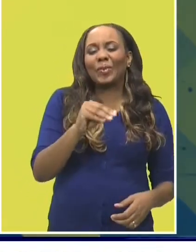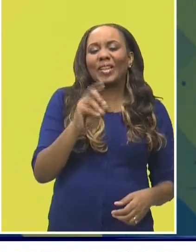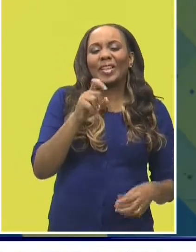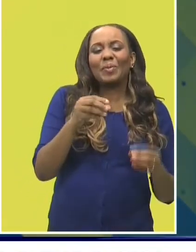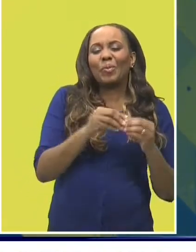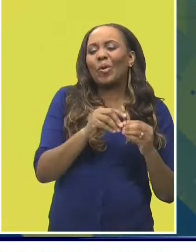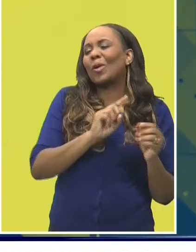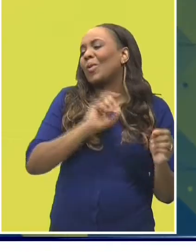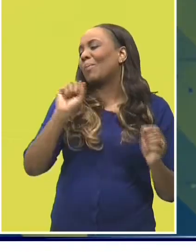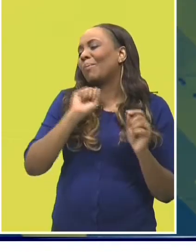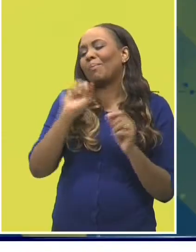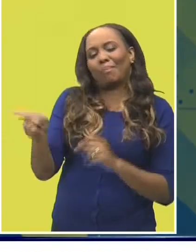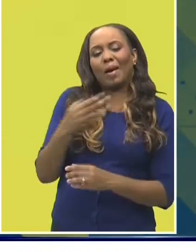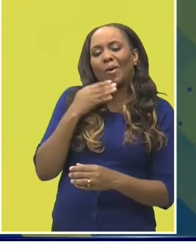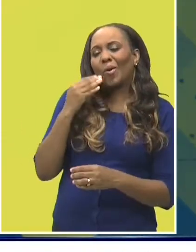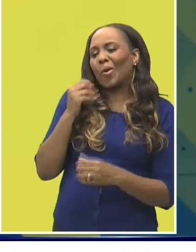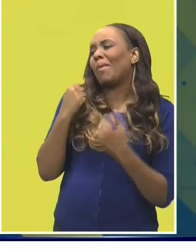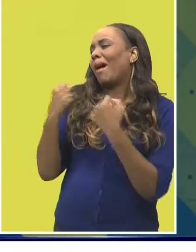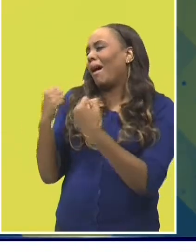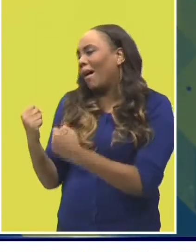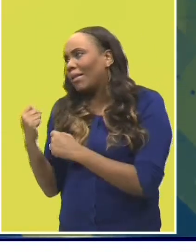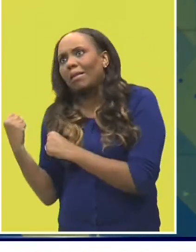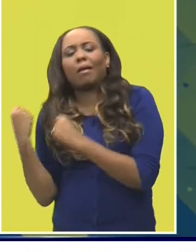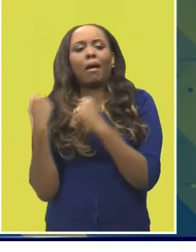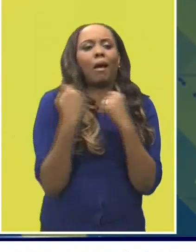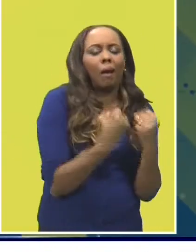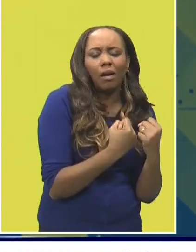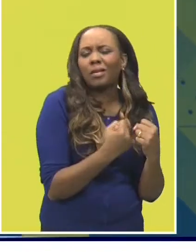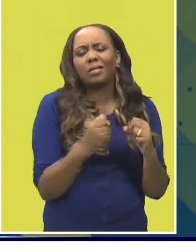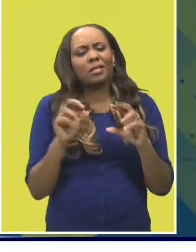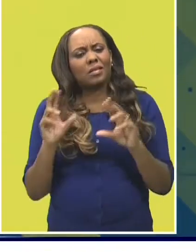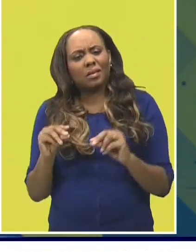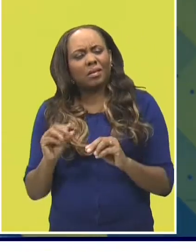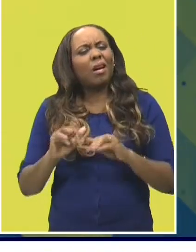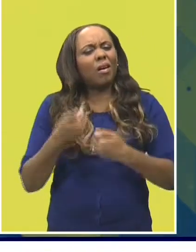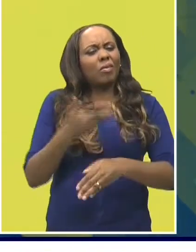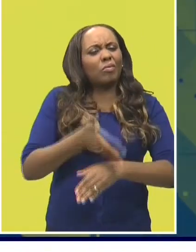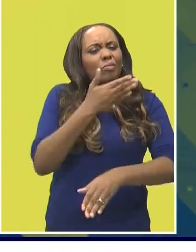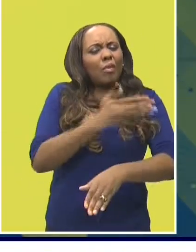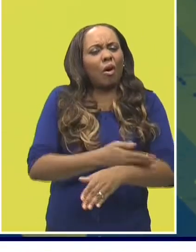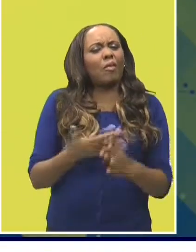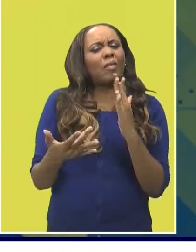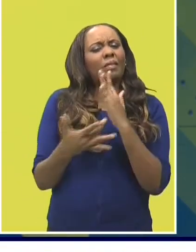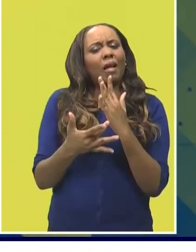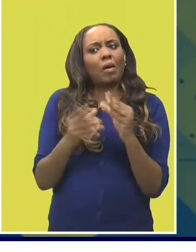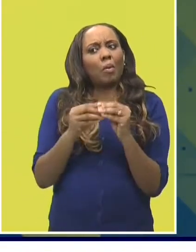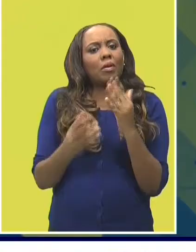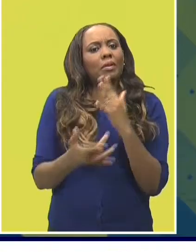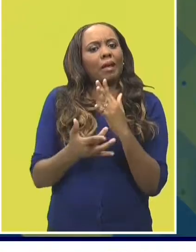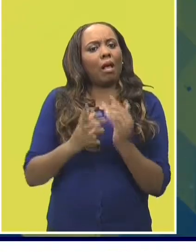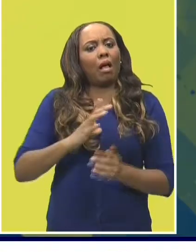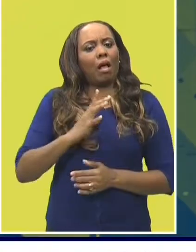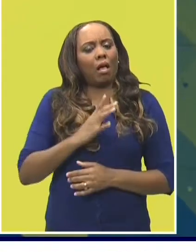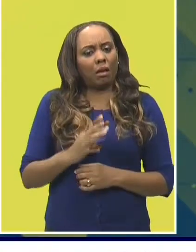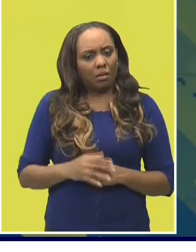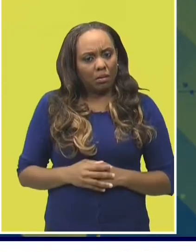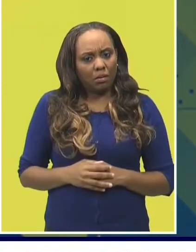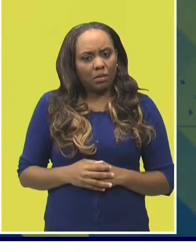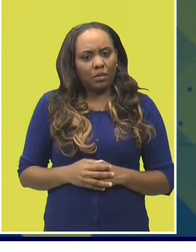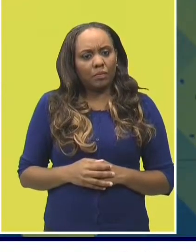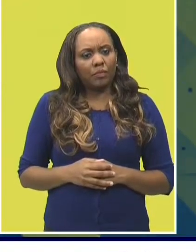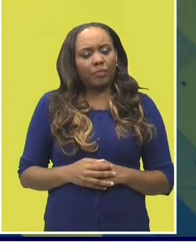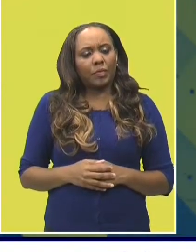That's what we're focusing on. How to improve the delivery of government services to make the